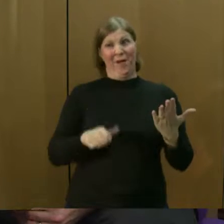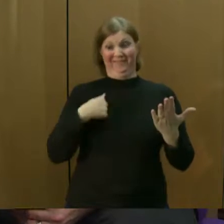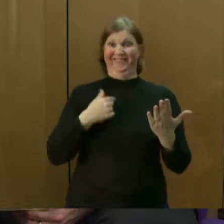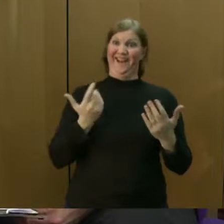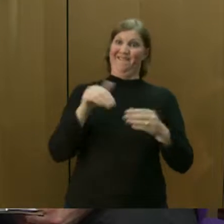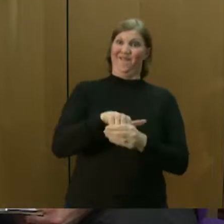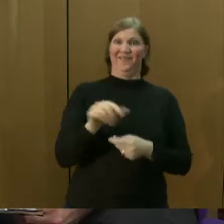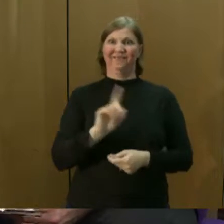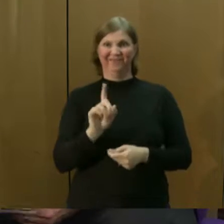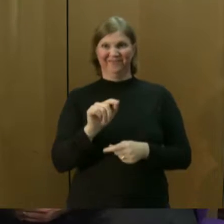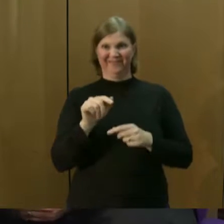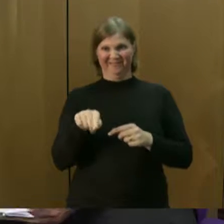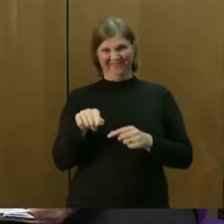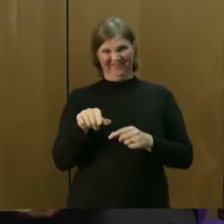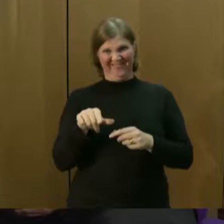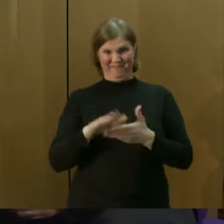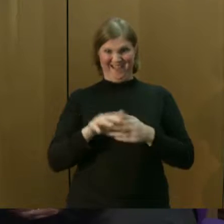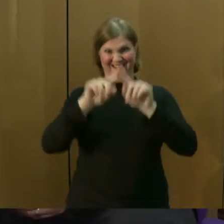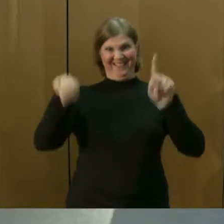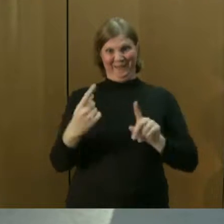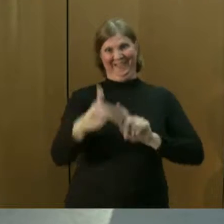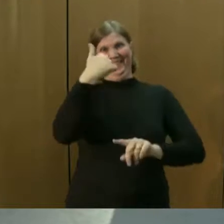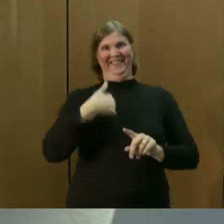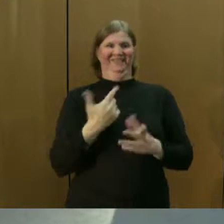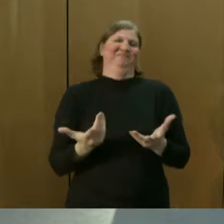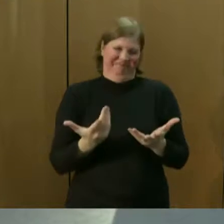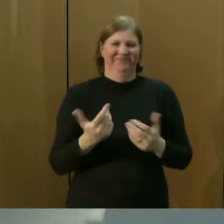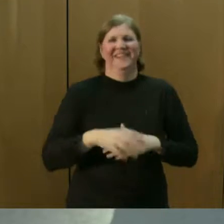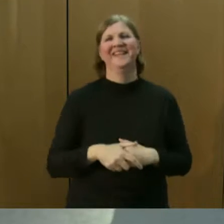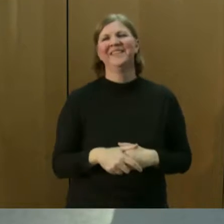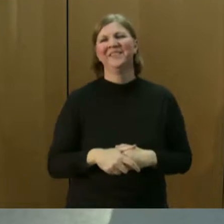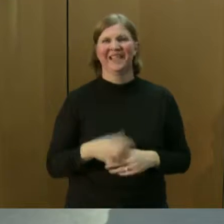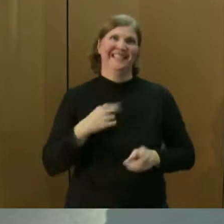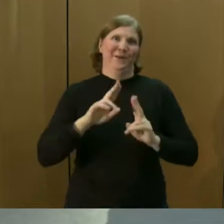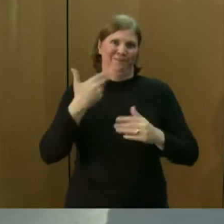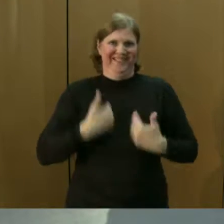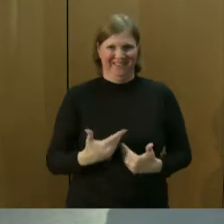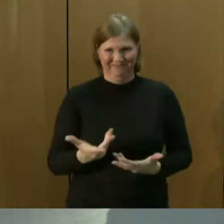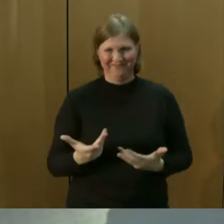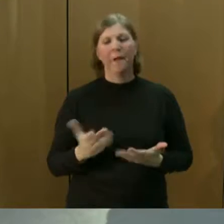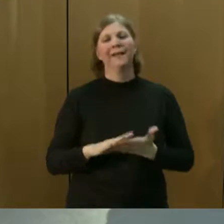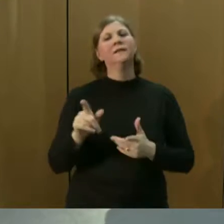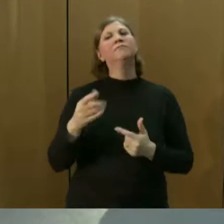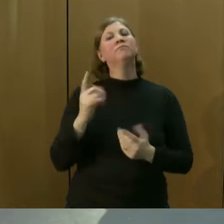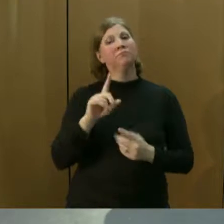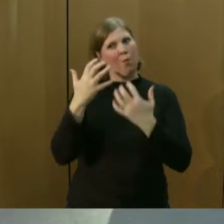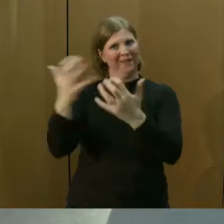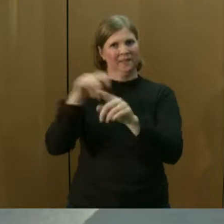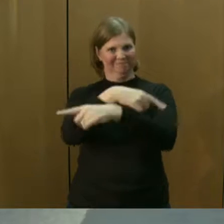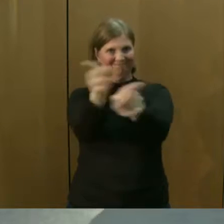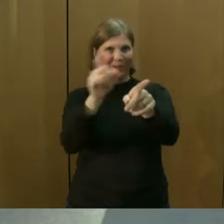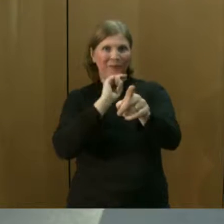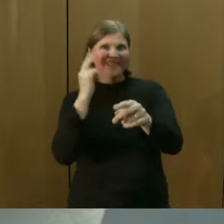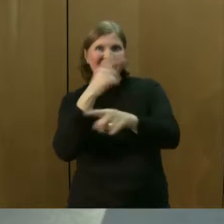the Claire Canton, who will be interpreting this discussion for audience members who would like to access that service.